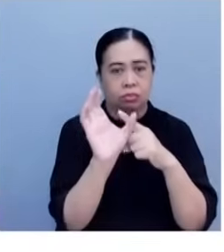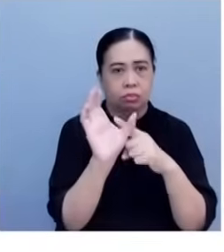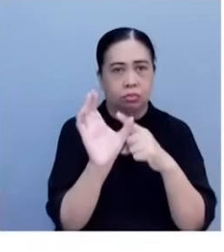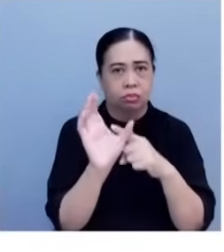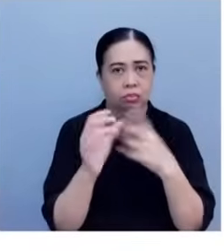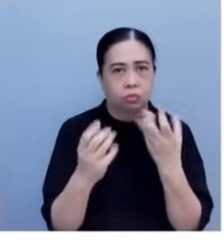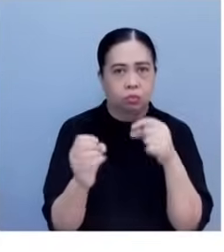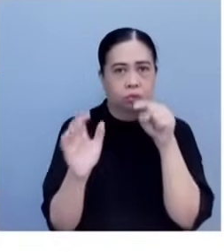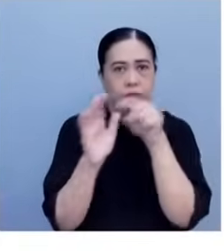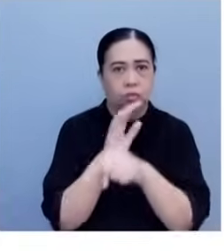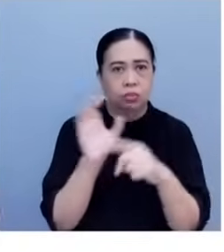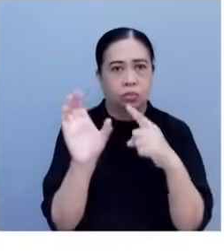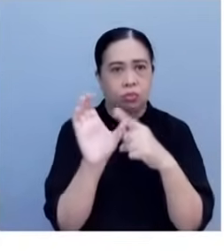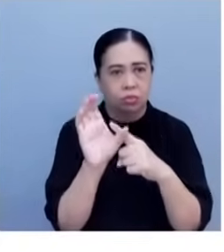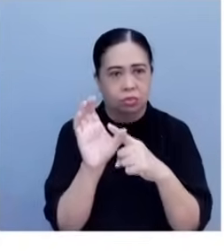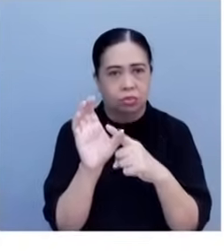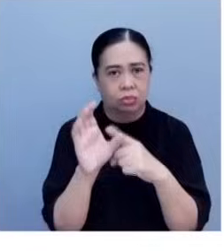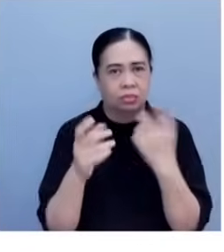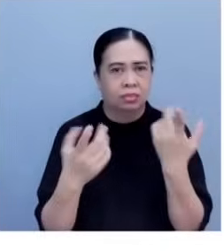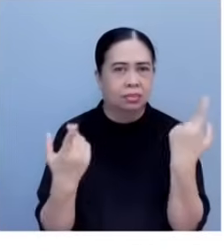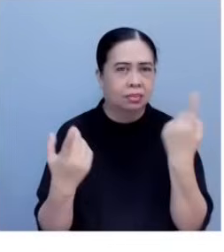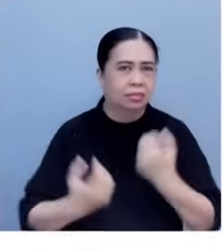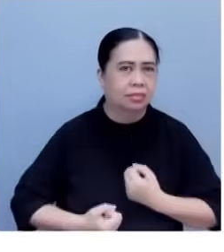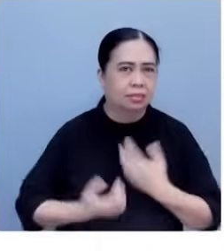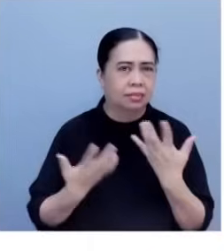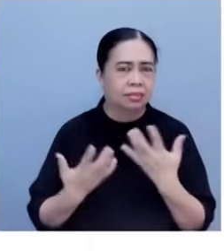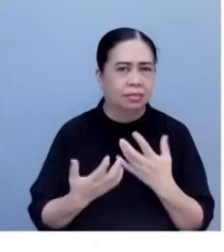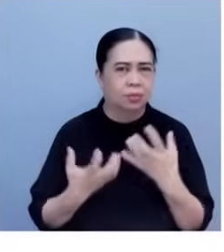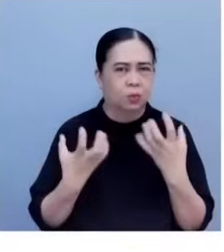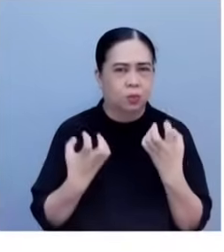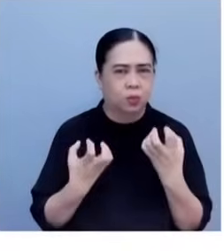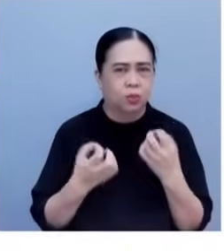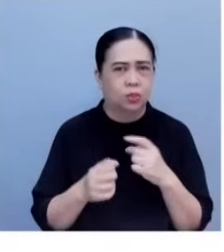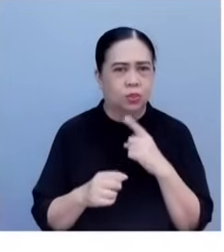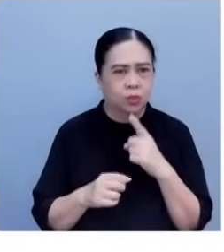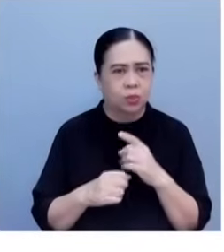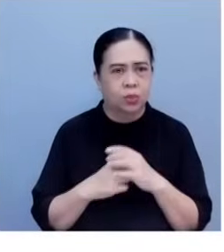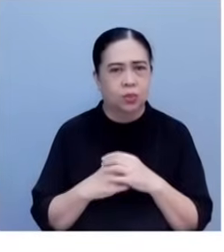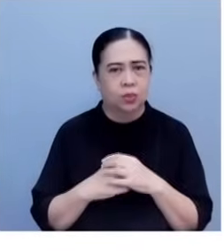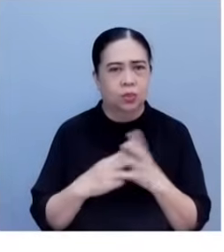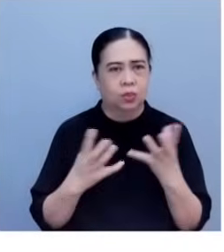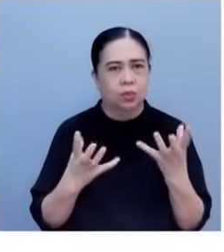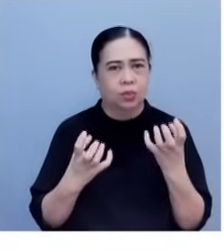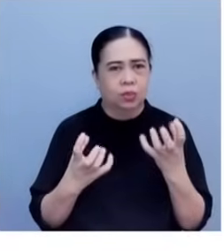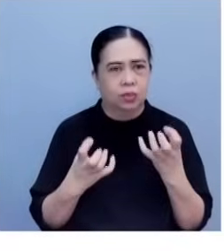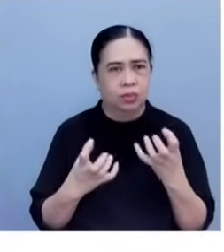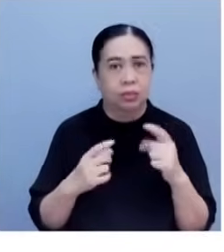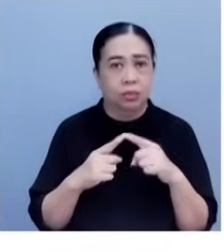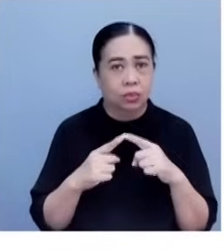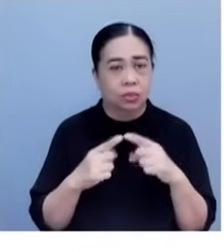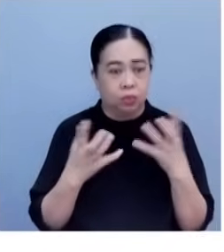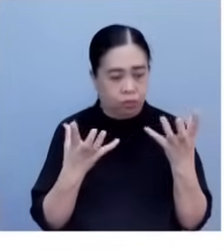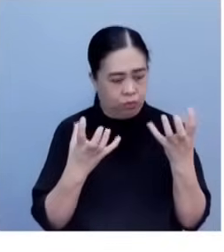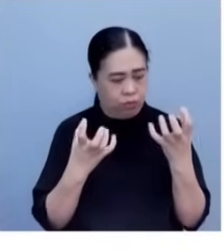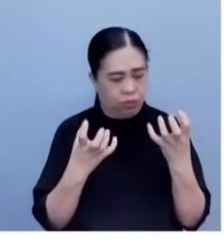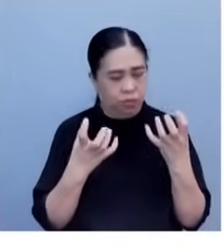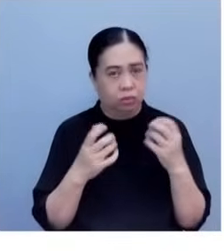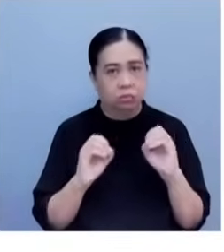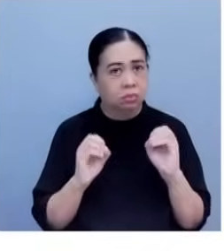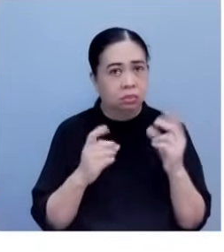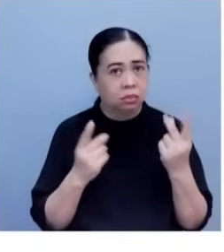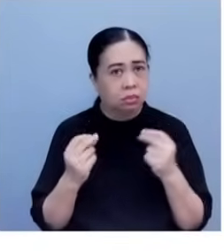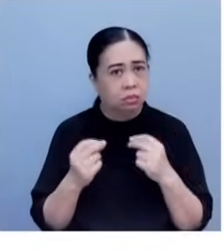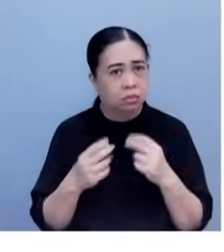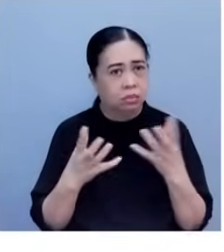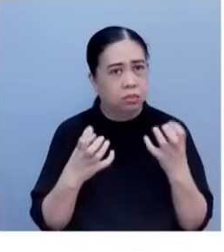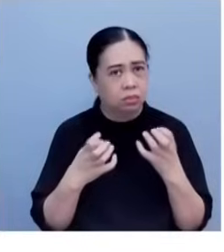kill, he's just expressing an intent. He wants to. That's not a crime.